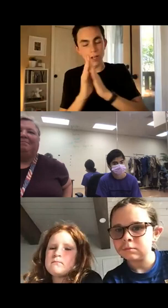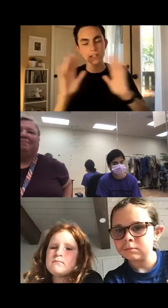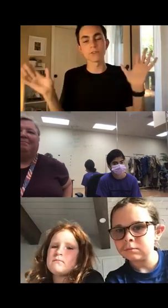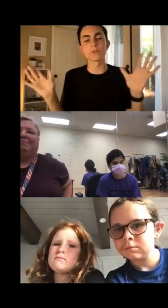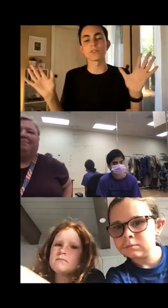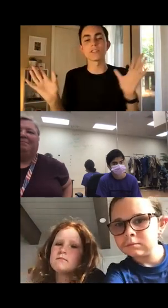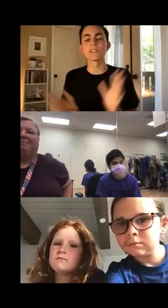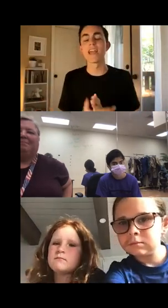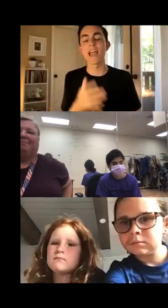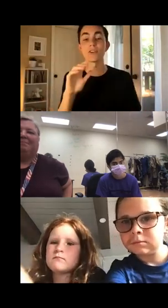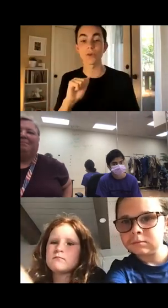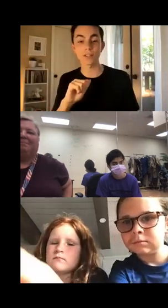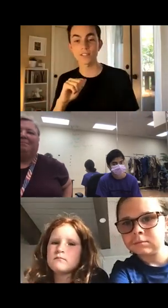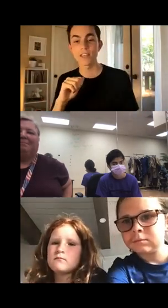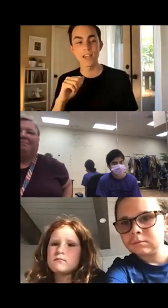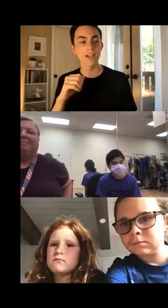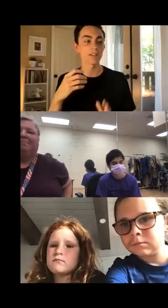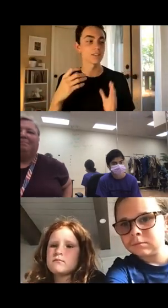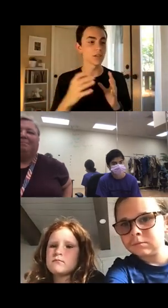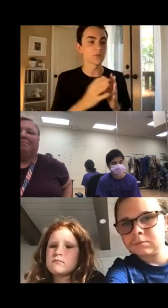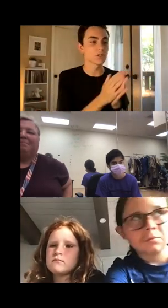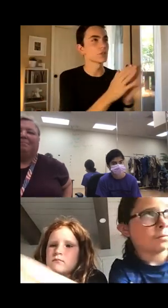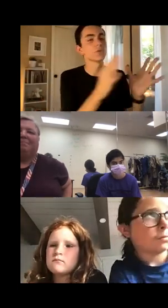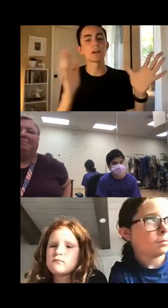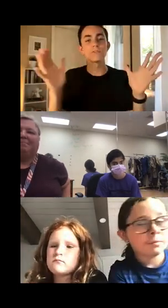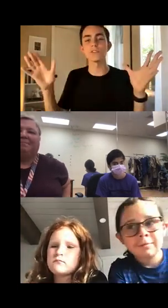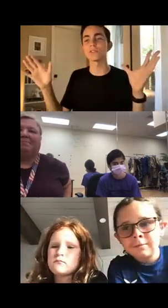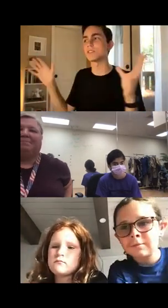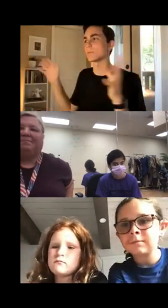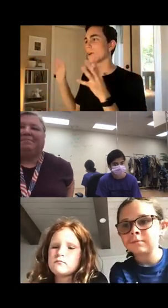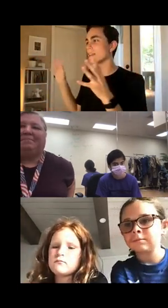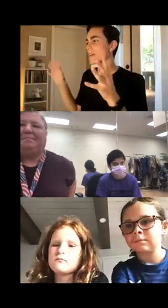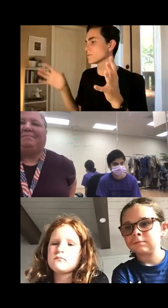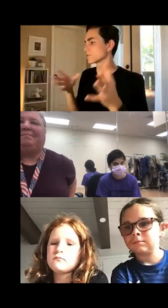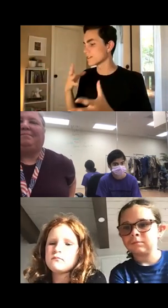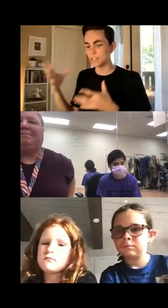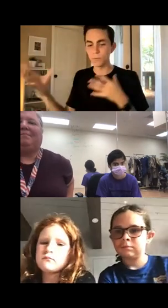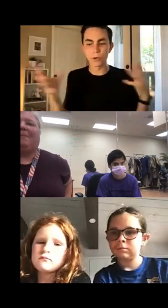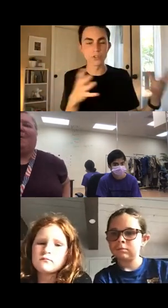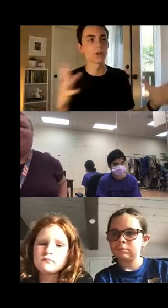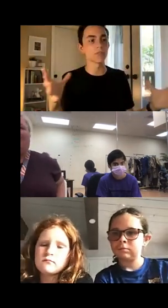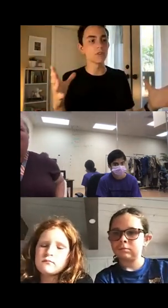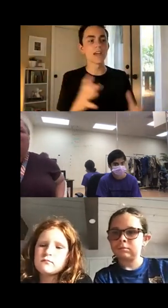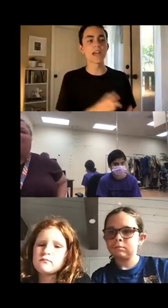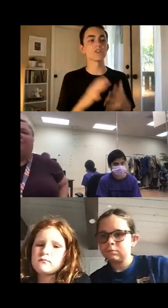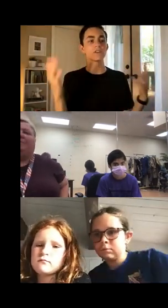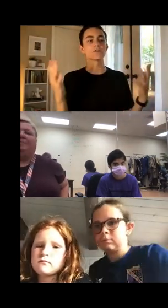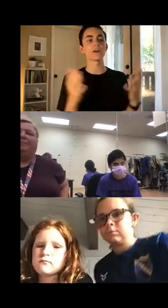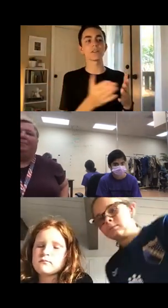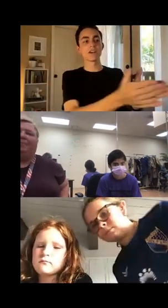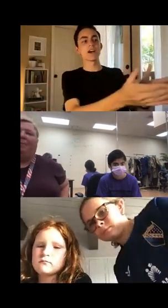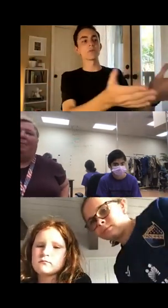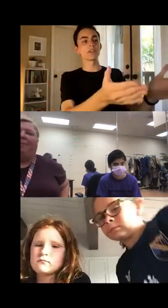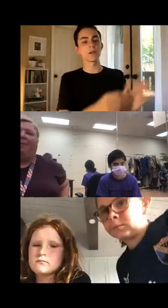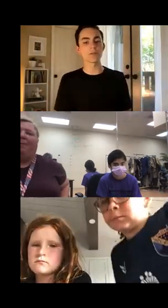there's lots of resources and you can practice. And sometimes I'll just look around and you'll see some brand names, some words around you, and just finger spell